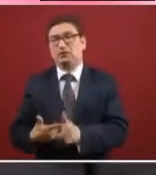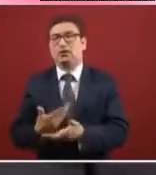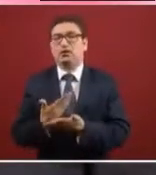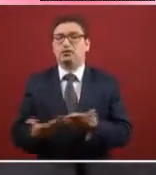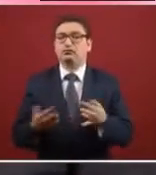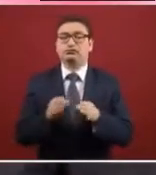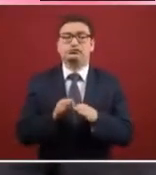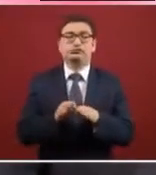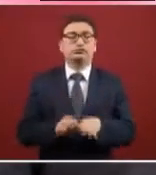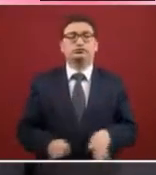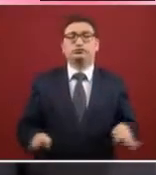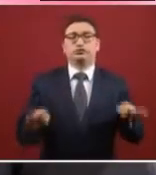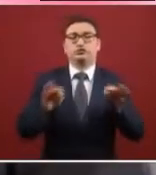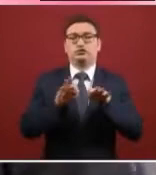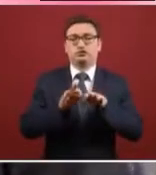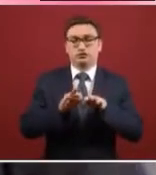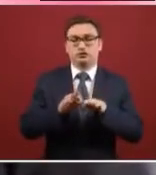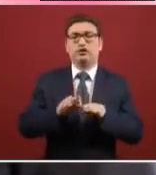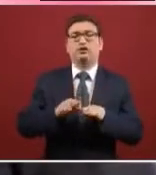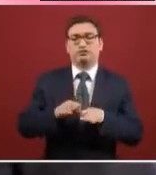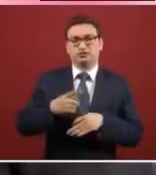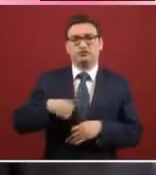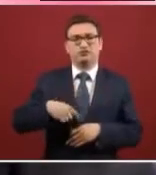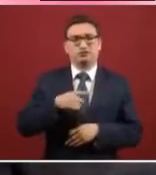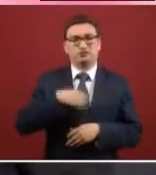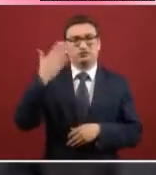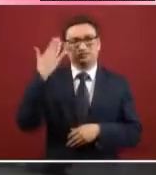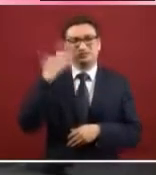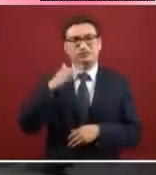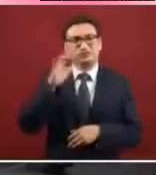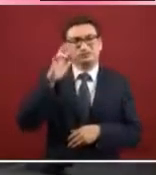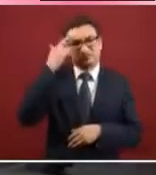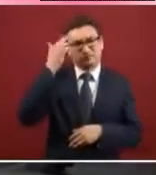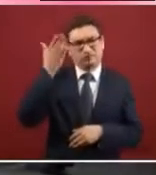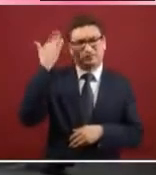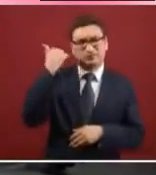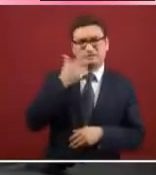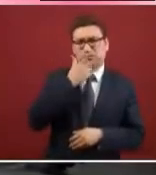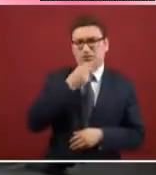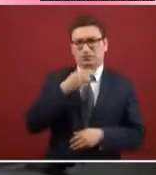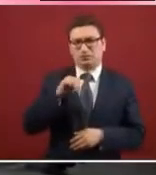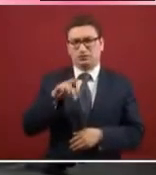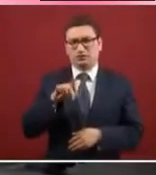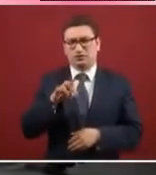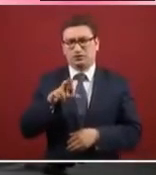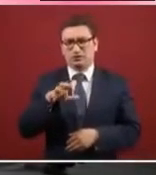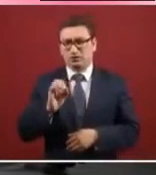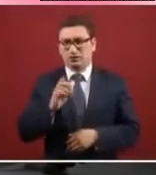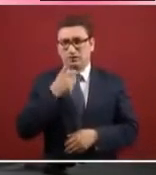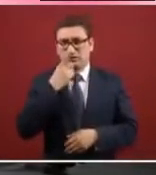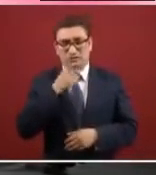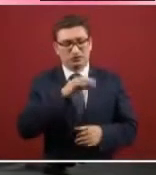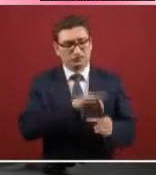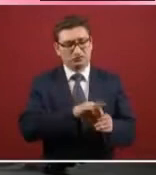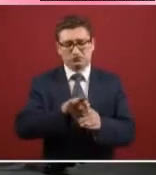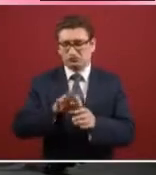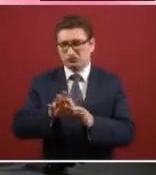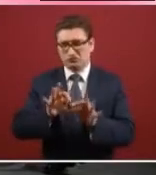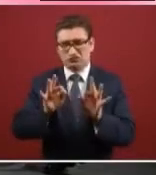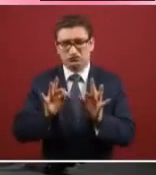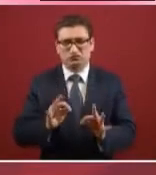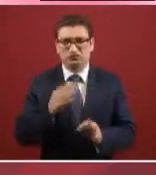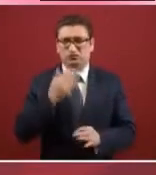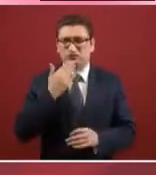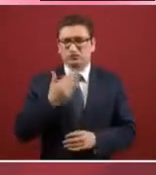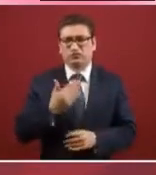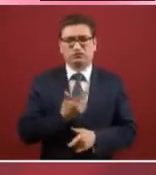was convertir en realidad and el ideal we de Madero make the ideal of Madero come in the